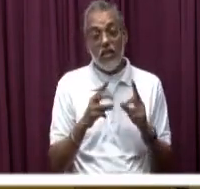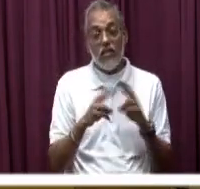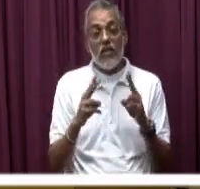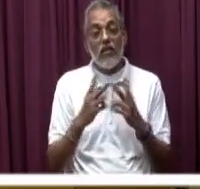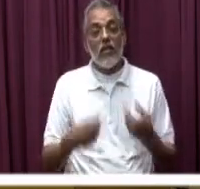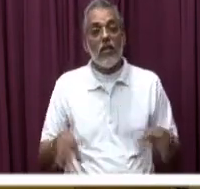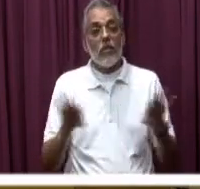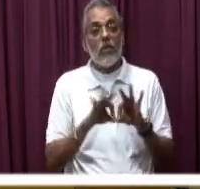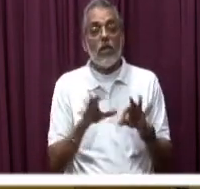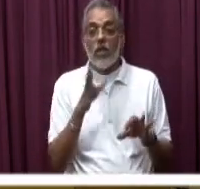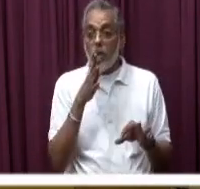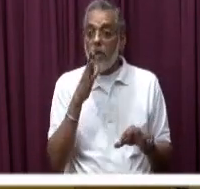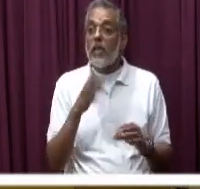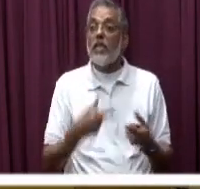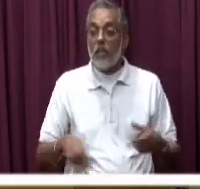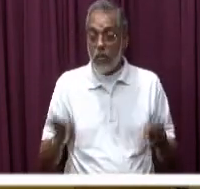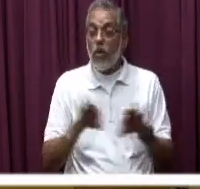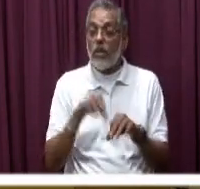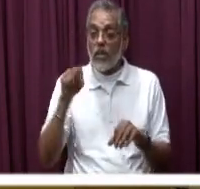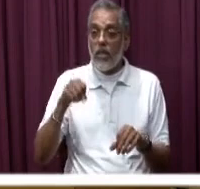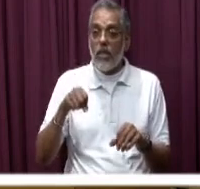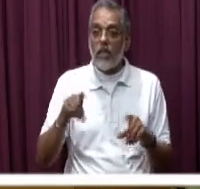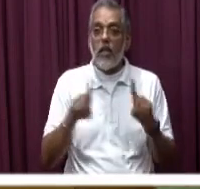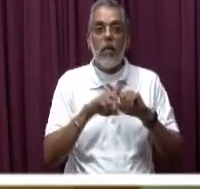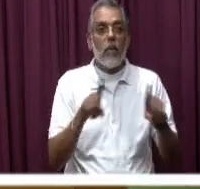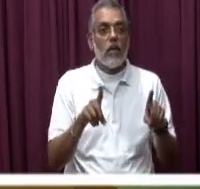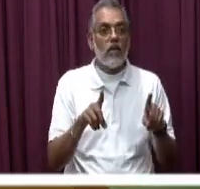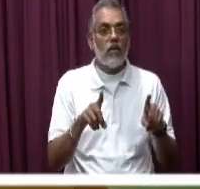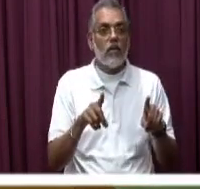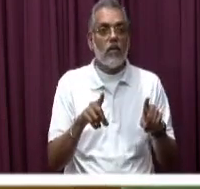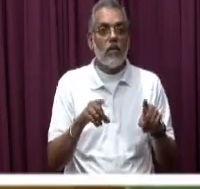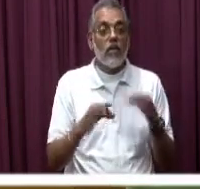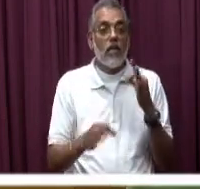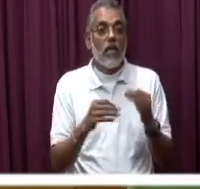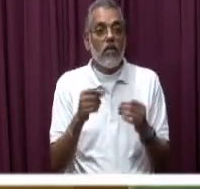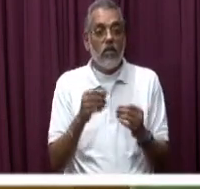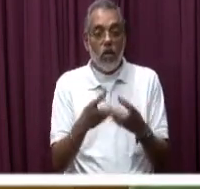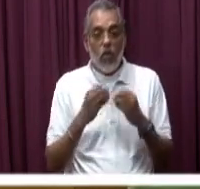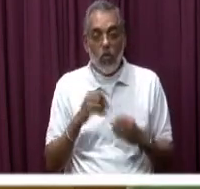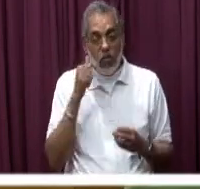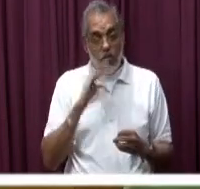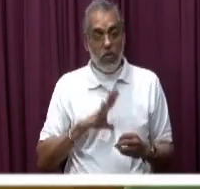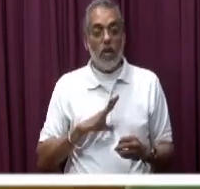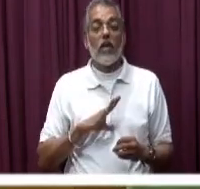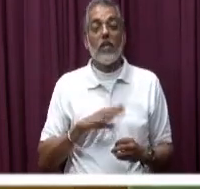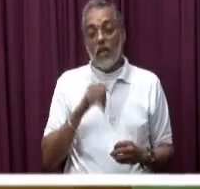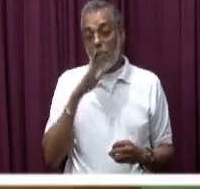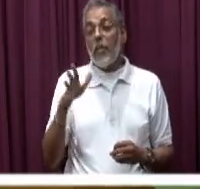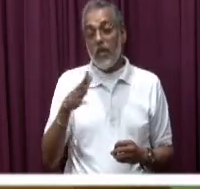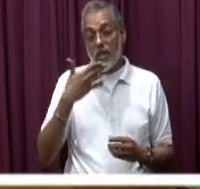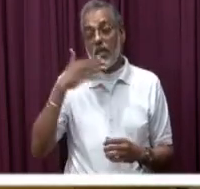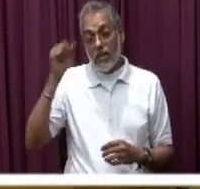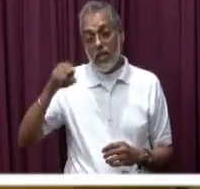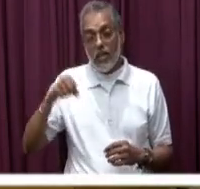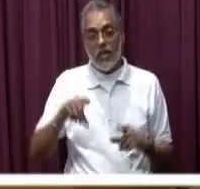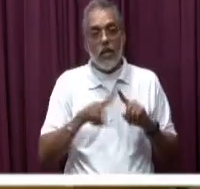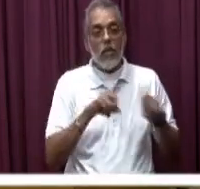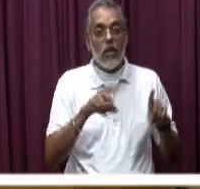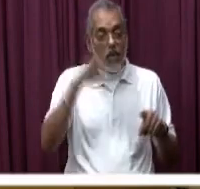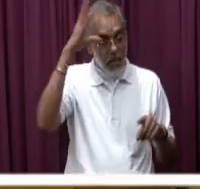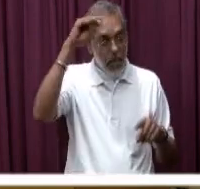as mom, but it takes a woman to be a mother, and it takes a man to be a